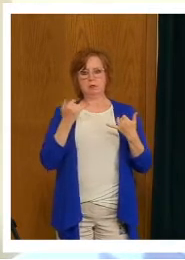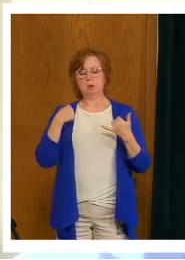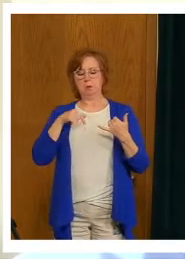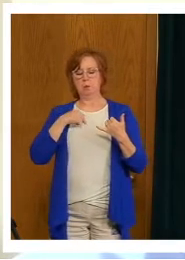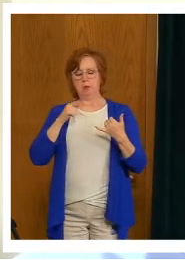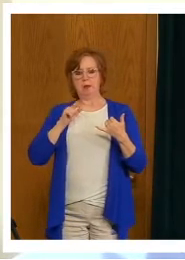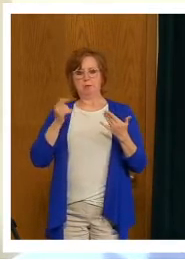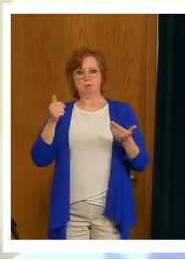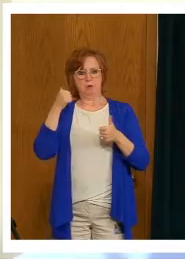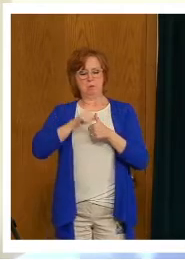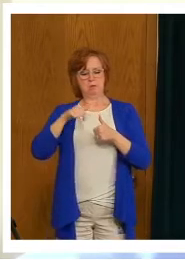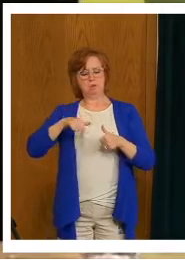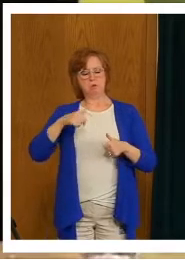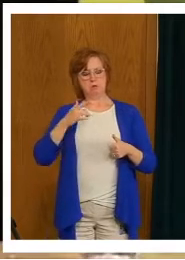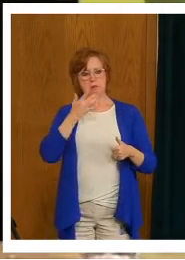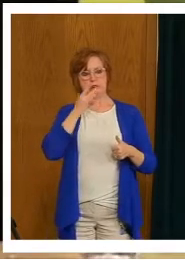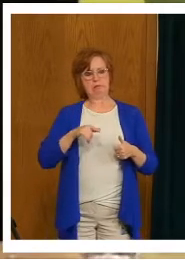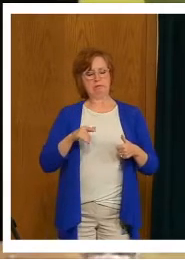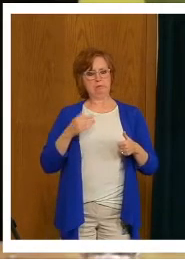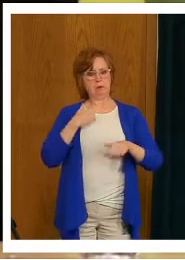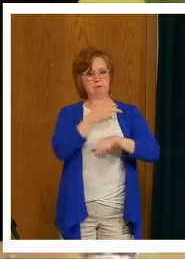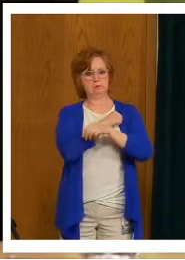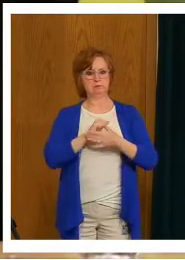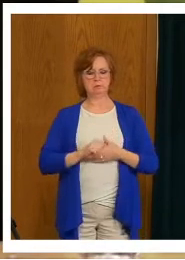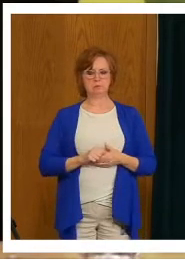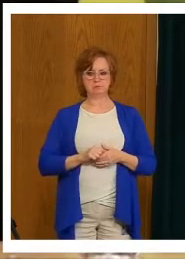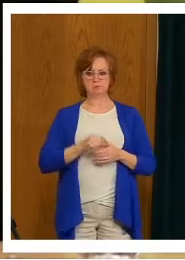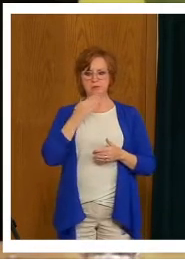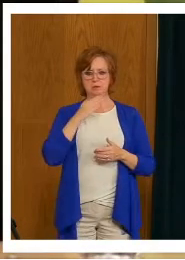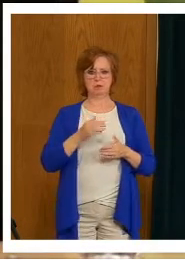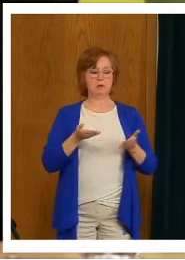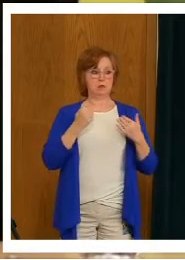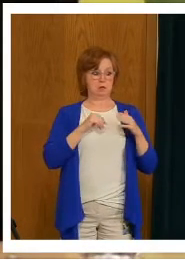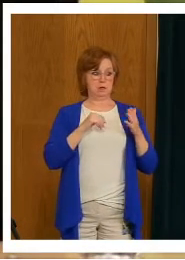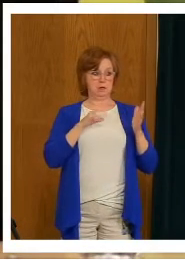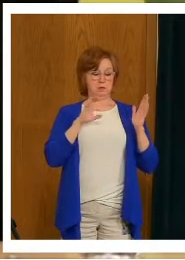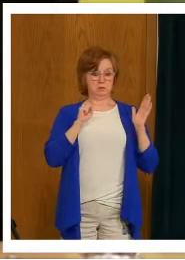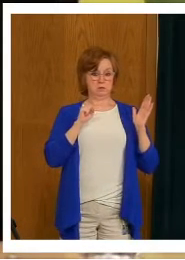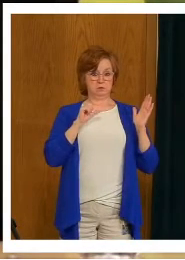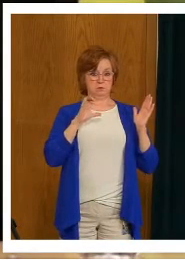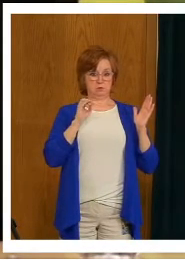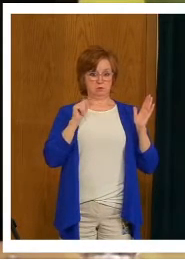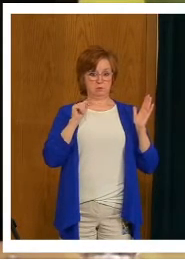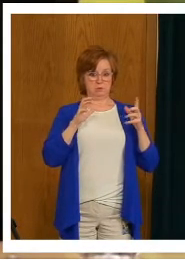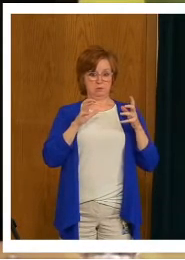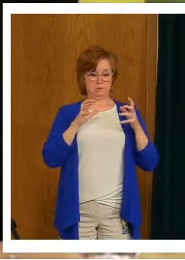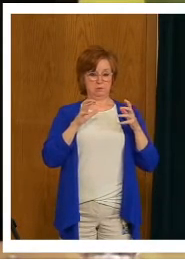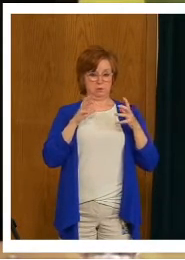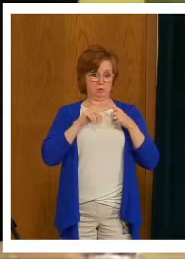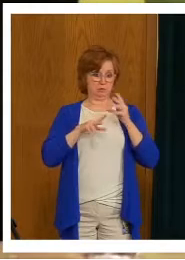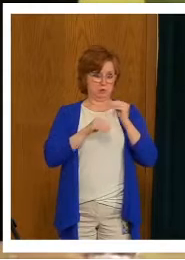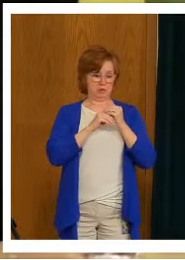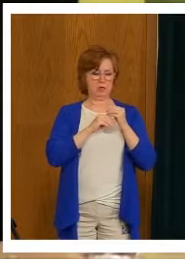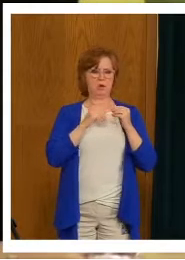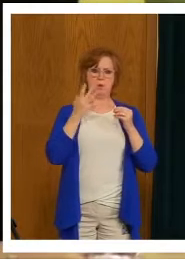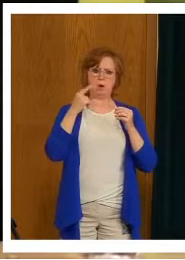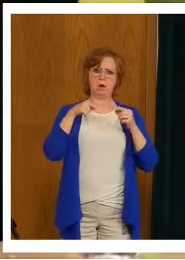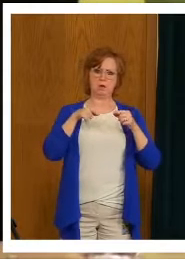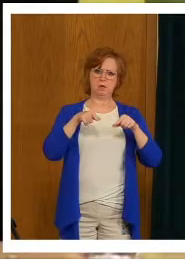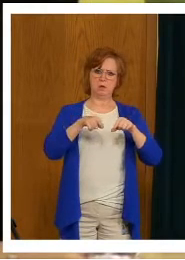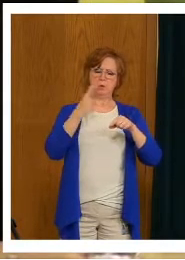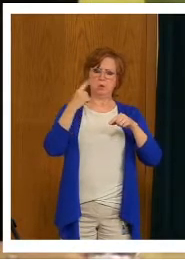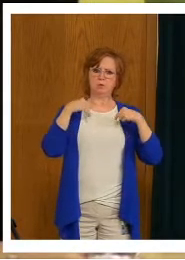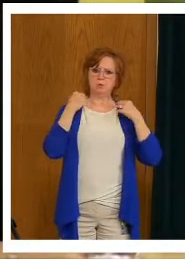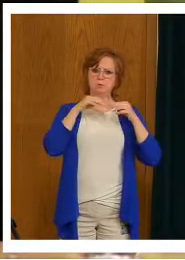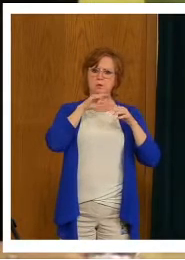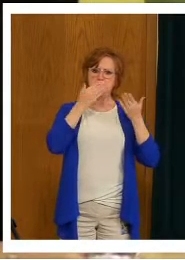you. Scott, you might, I don't know if you're ready to speak on it this week as well, but one other younger segment of the population that has become available recently